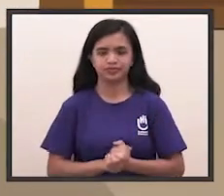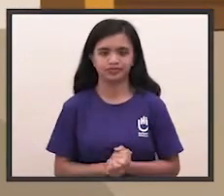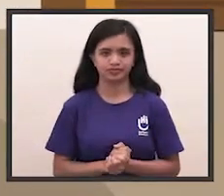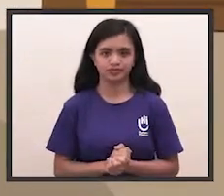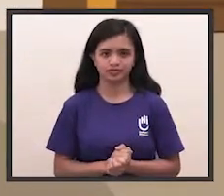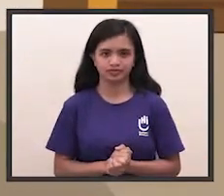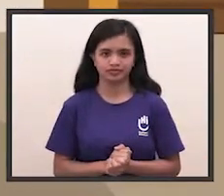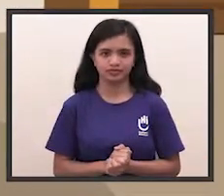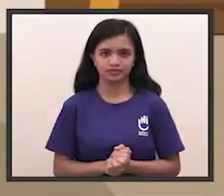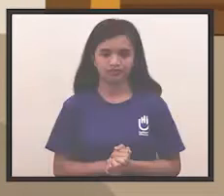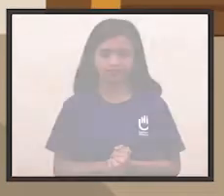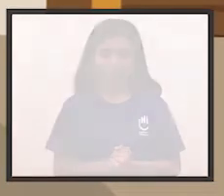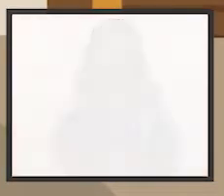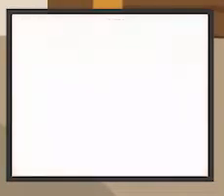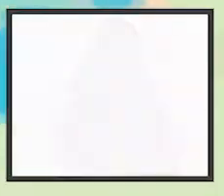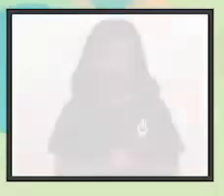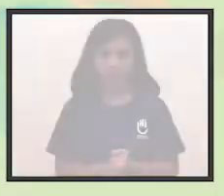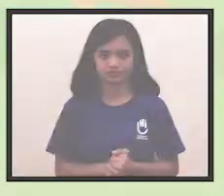documents.